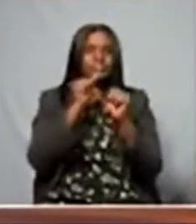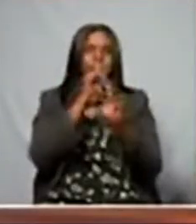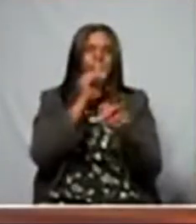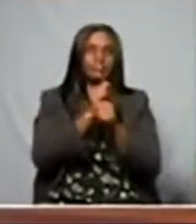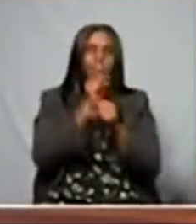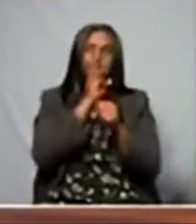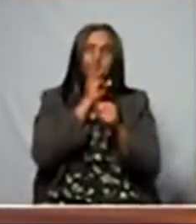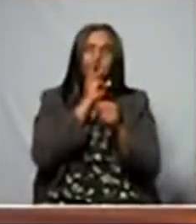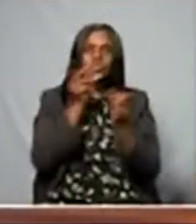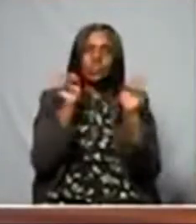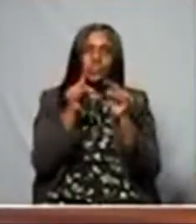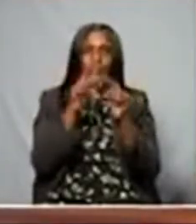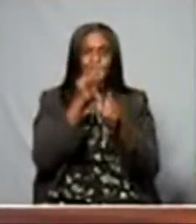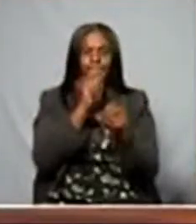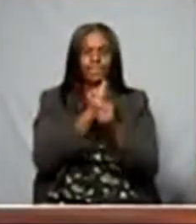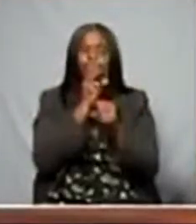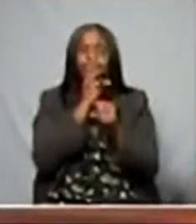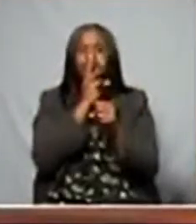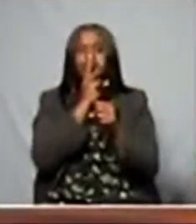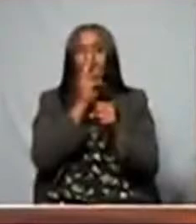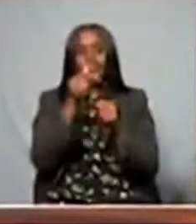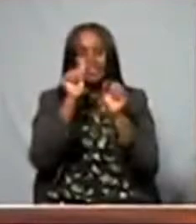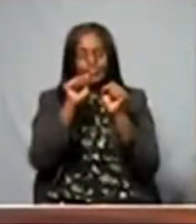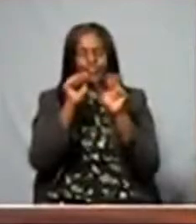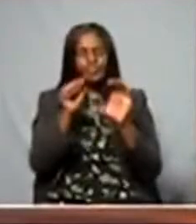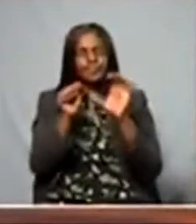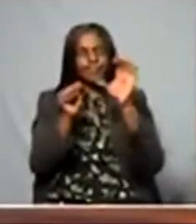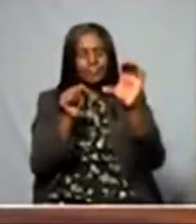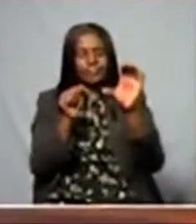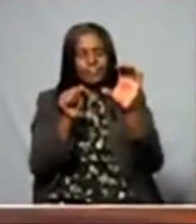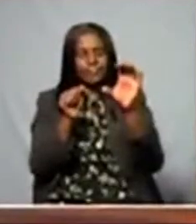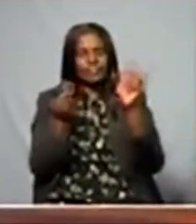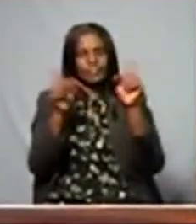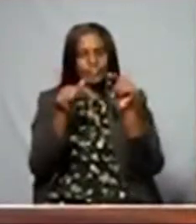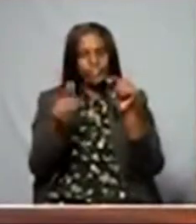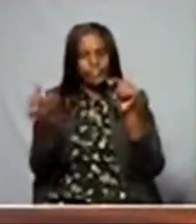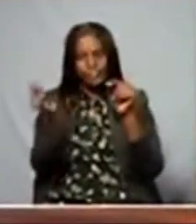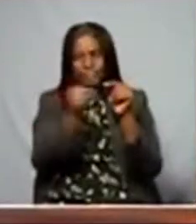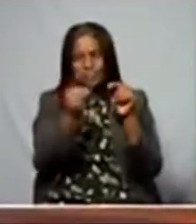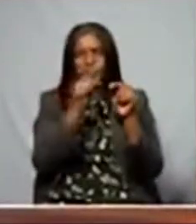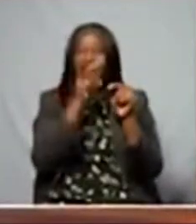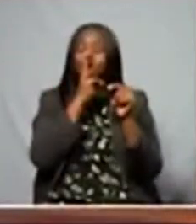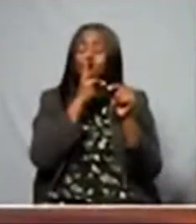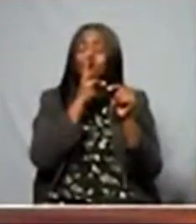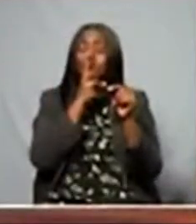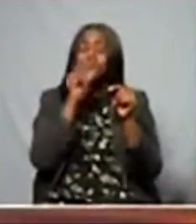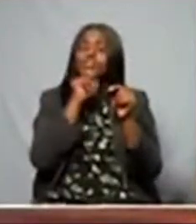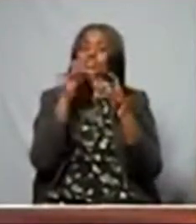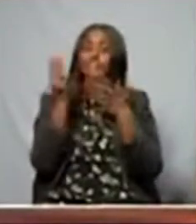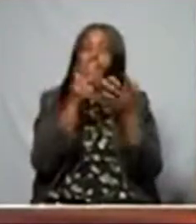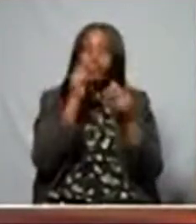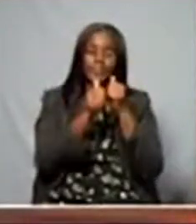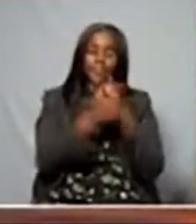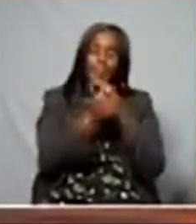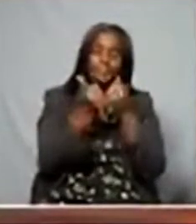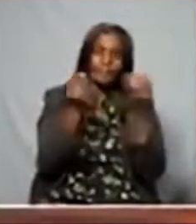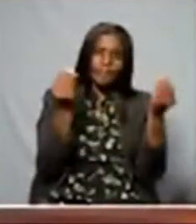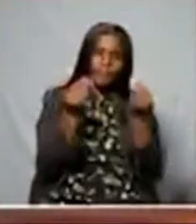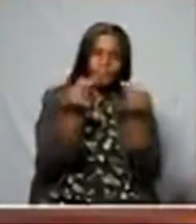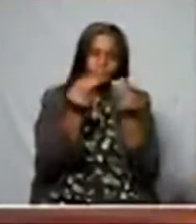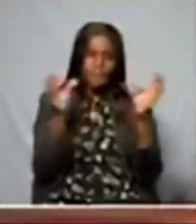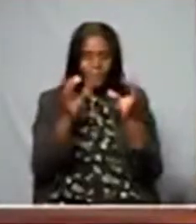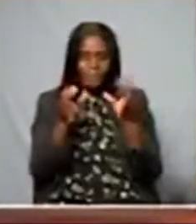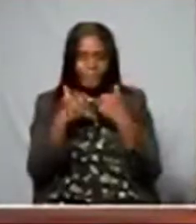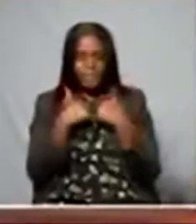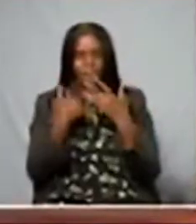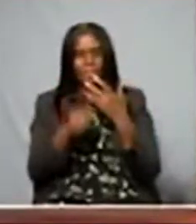So as and when they receive boreholes, they'll be able to allocate. And when the boreholes do not come because of other constraints, communities